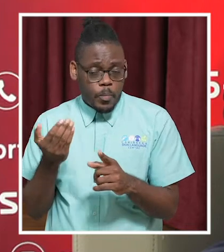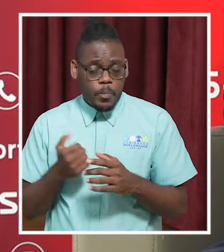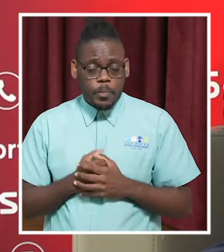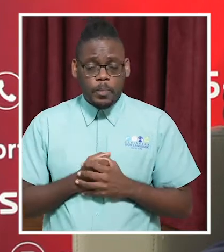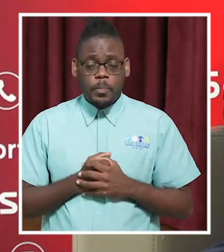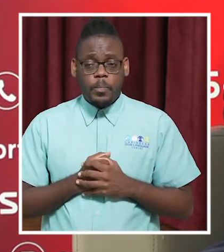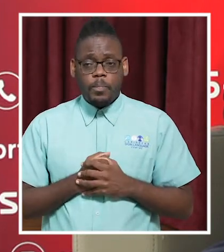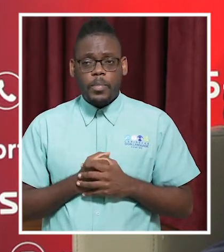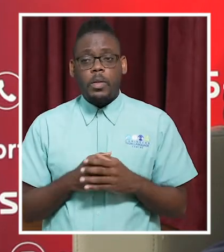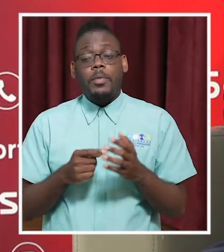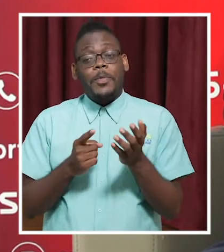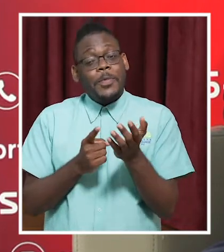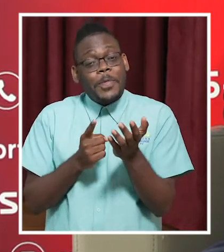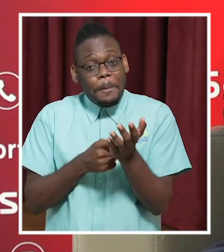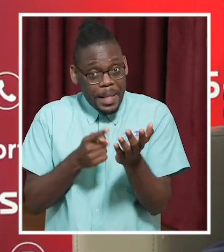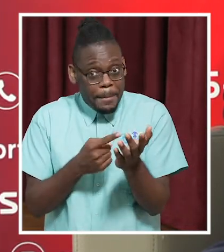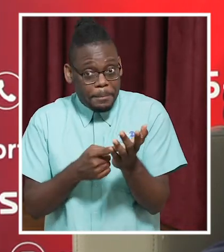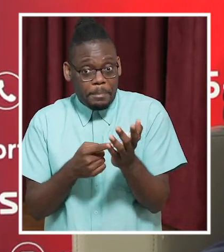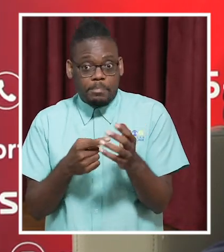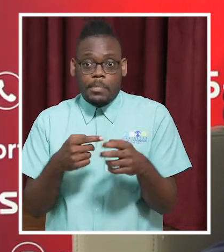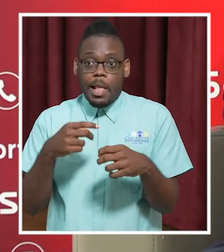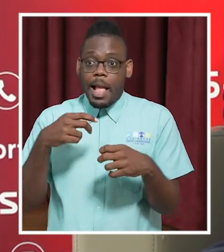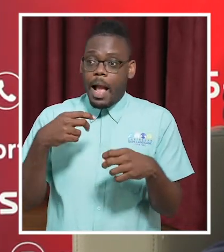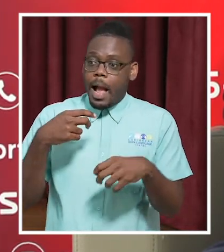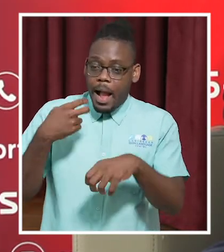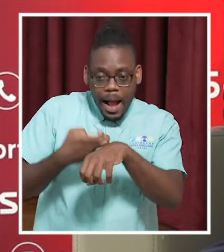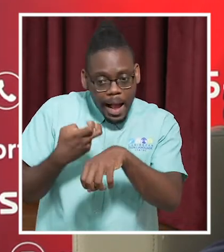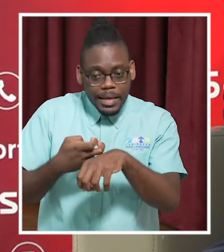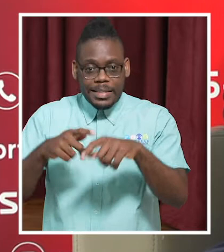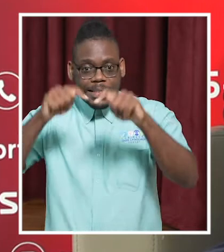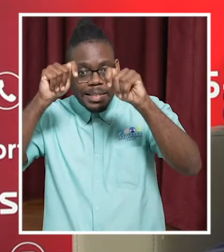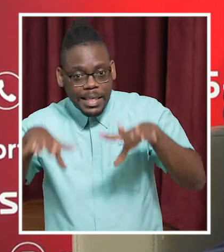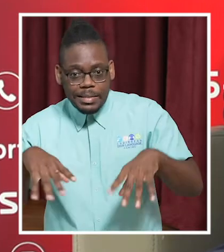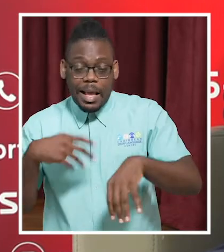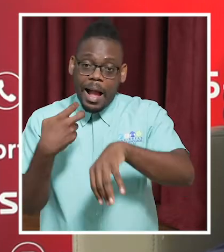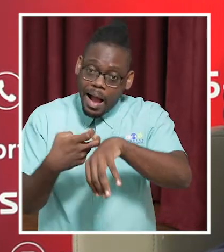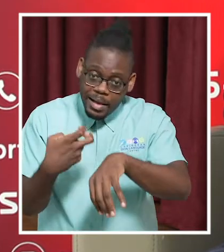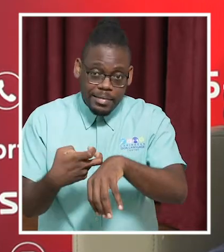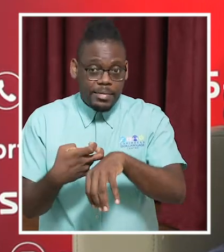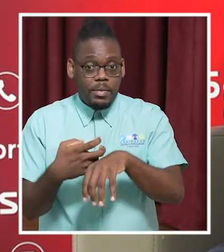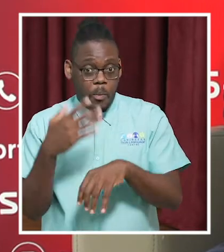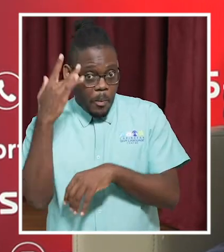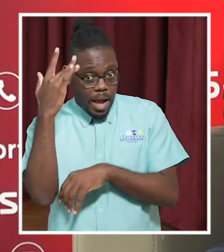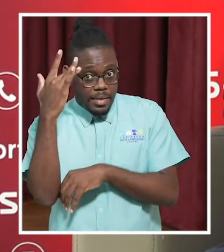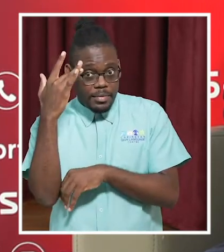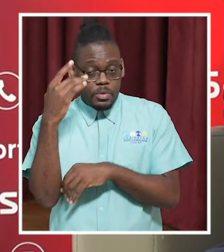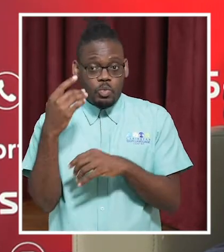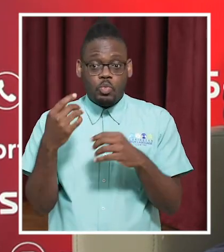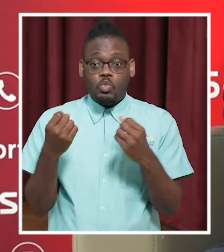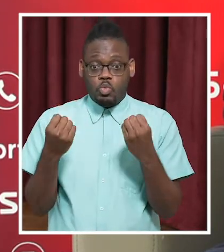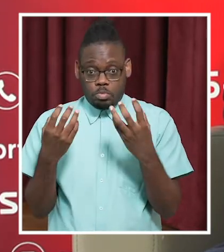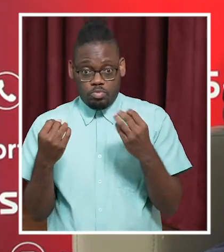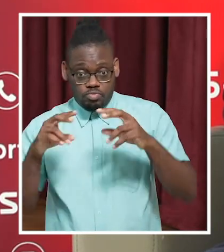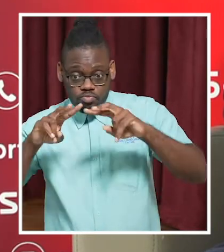sometimes to diagnose it, because many studies have shown that the awareness and the knowledge of the condition